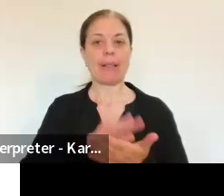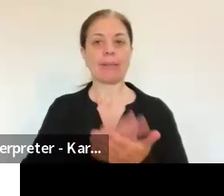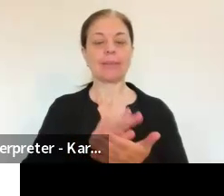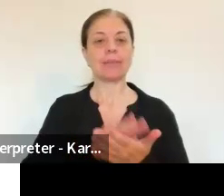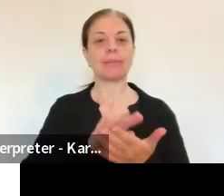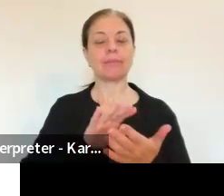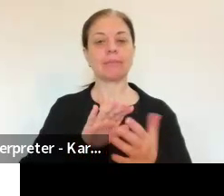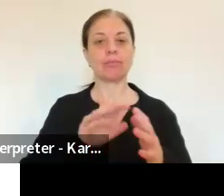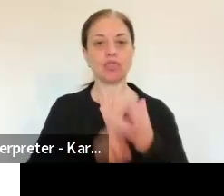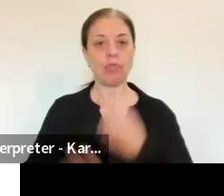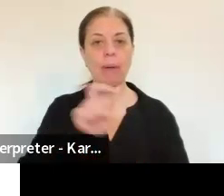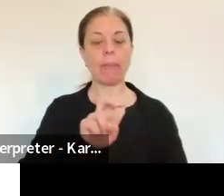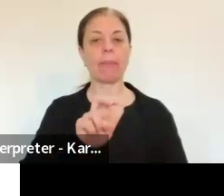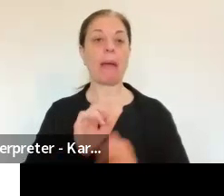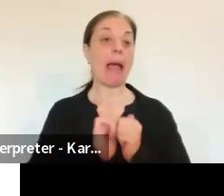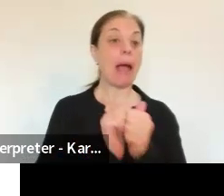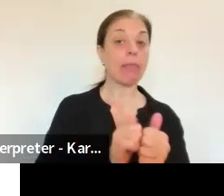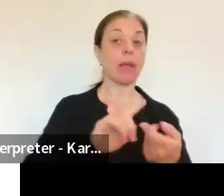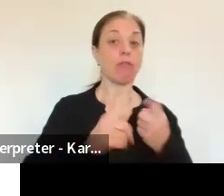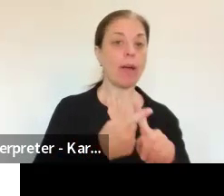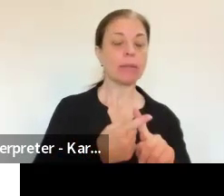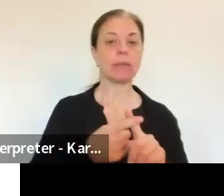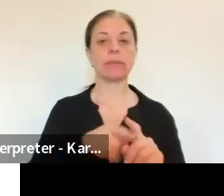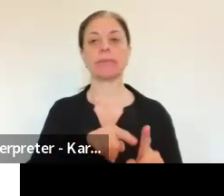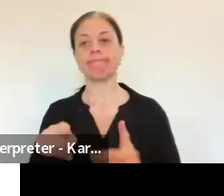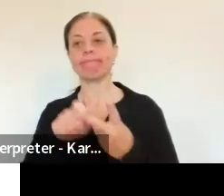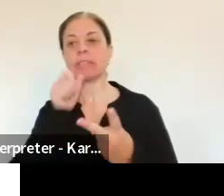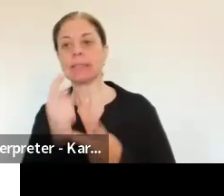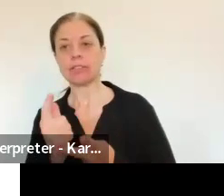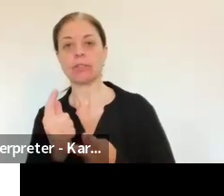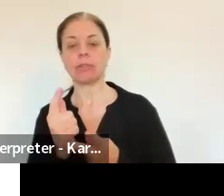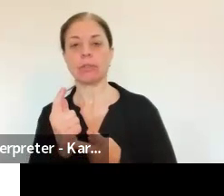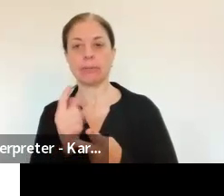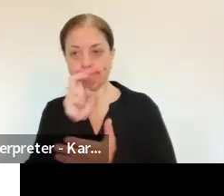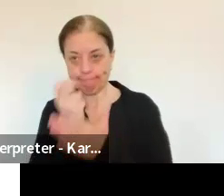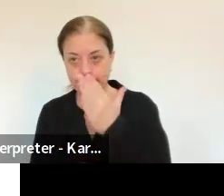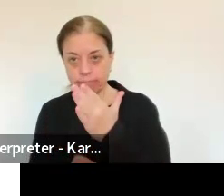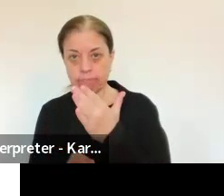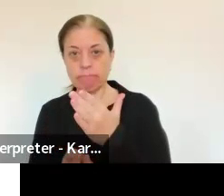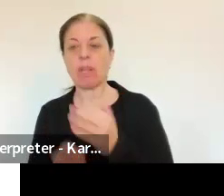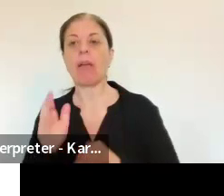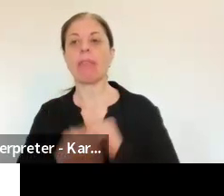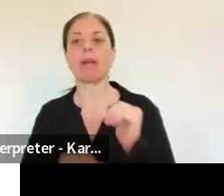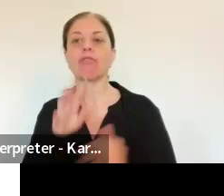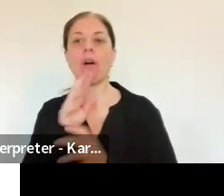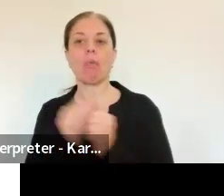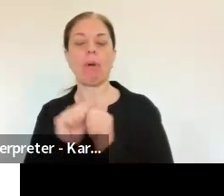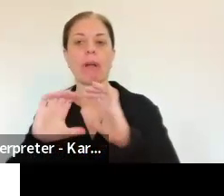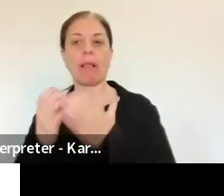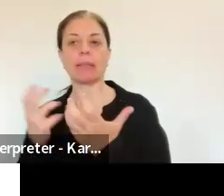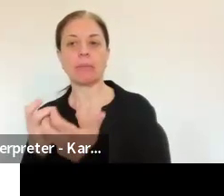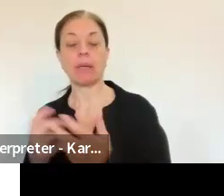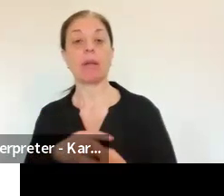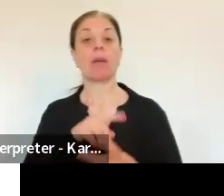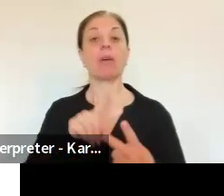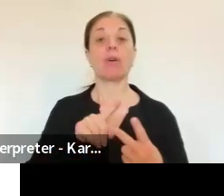outgoing athlete who's friends with just about everyone, and Maddie, who rather absorb herself in her drone than talk to her classmates. But when Grace is